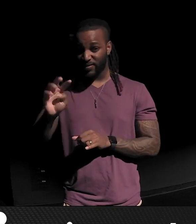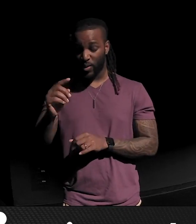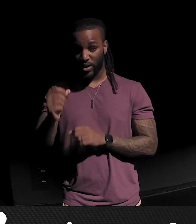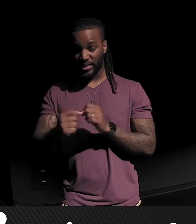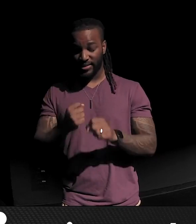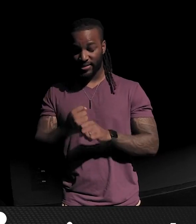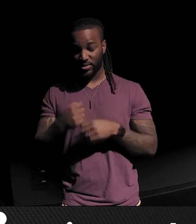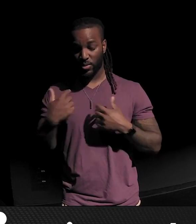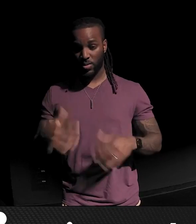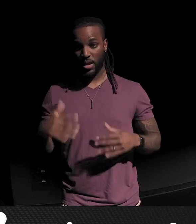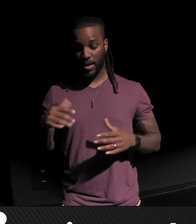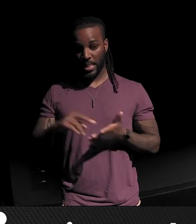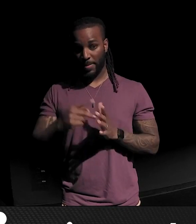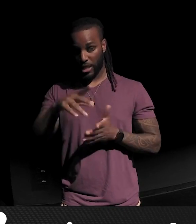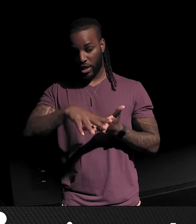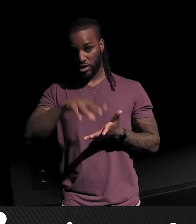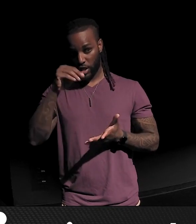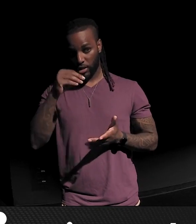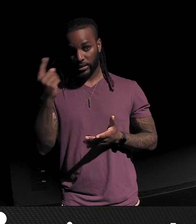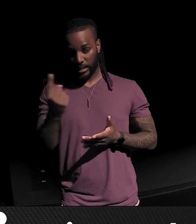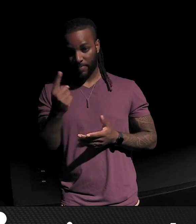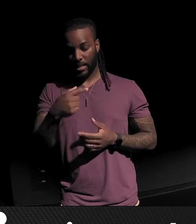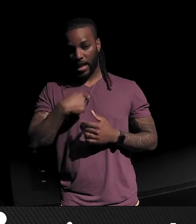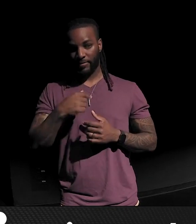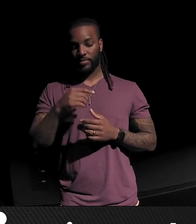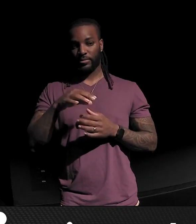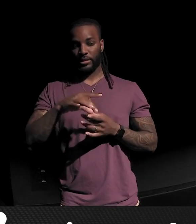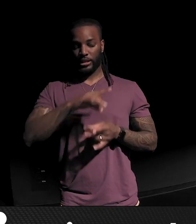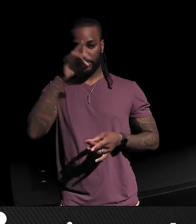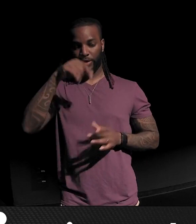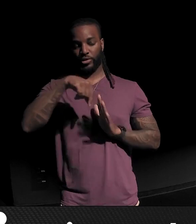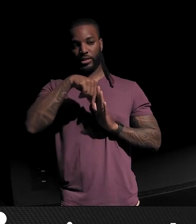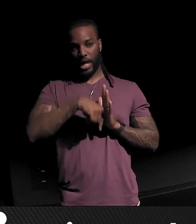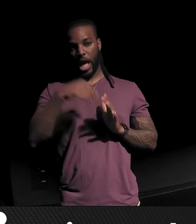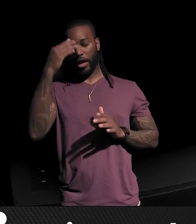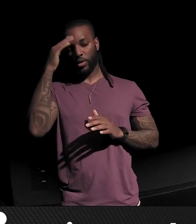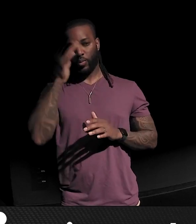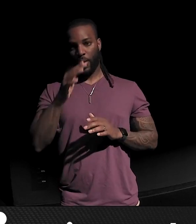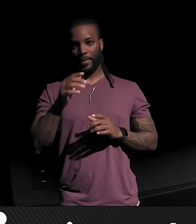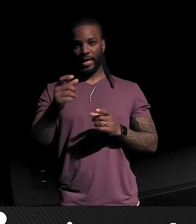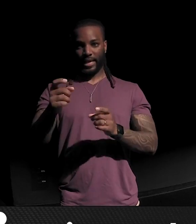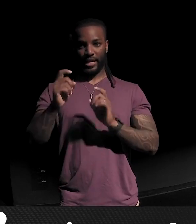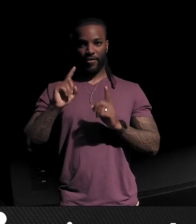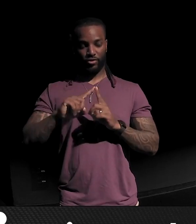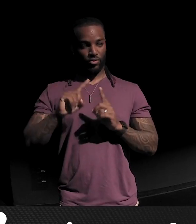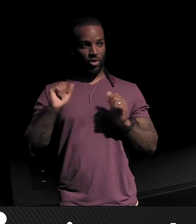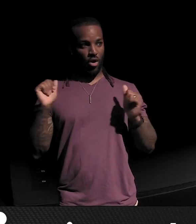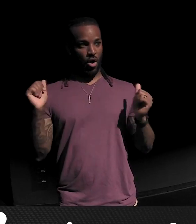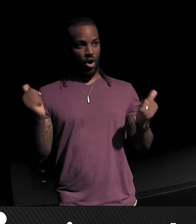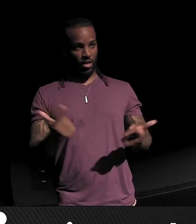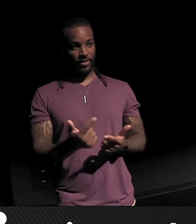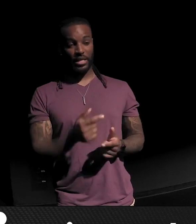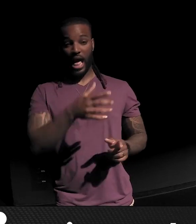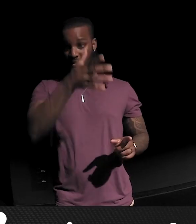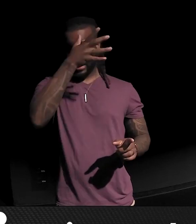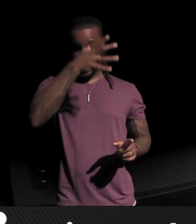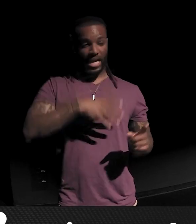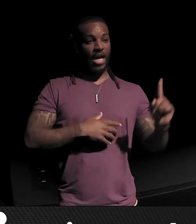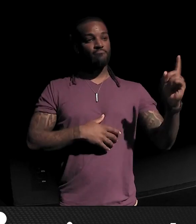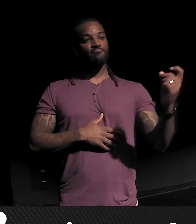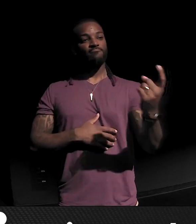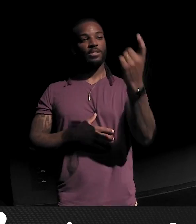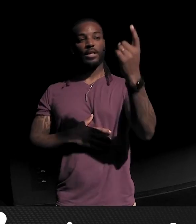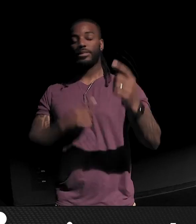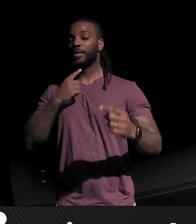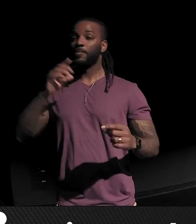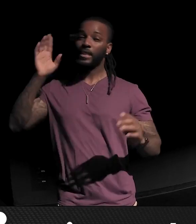things. They're going to have some spiritual depth that I knew was going to be a gift to all of us who would listen to him. And the guy got up and he's like, hey, I've